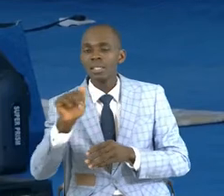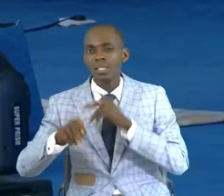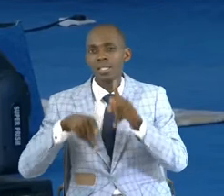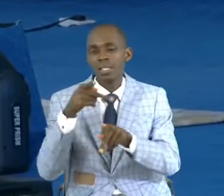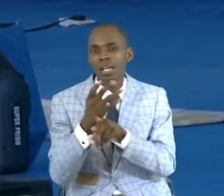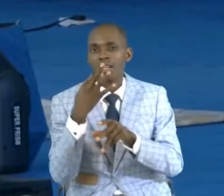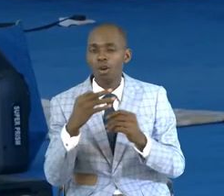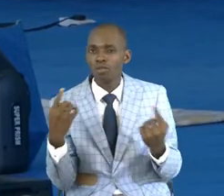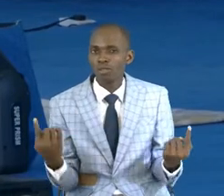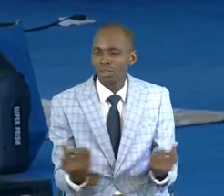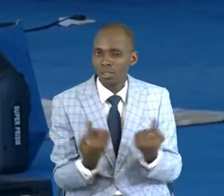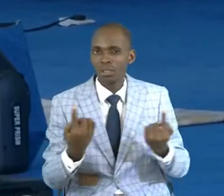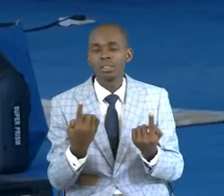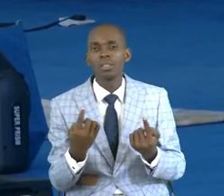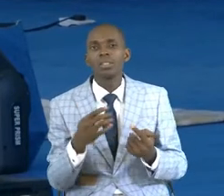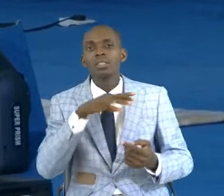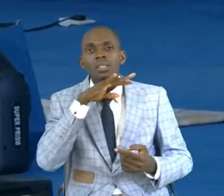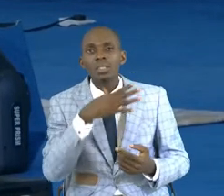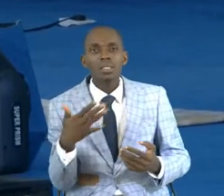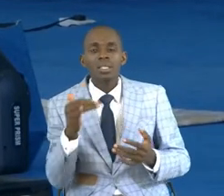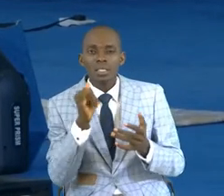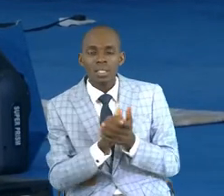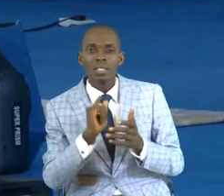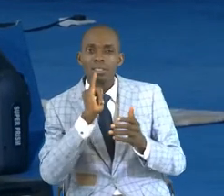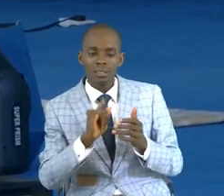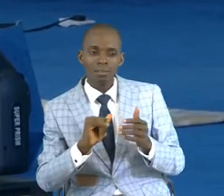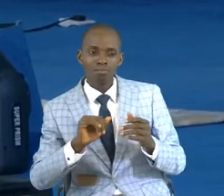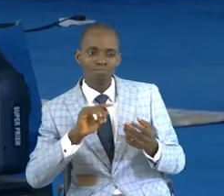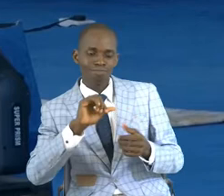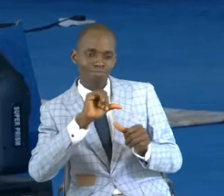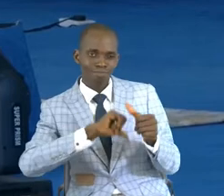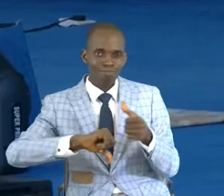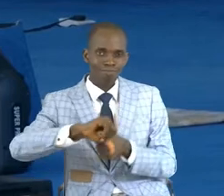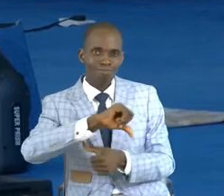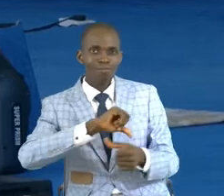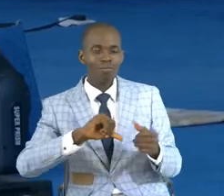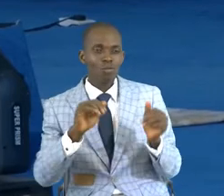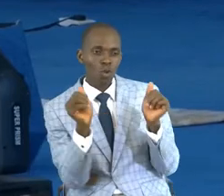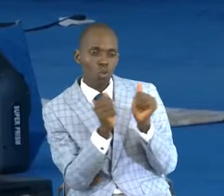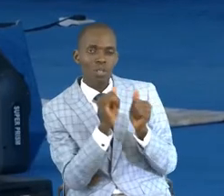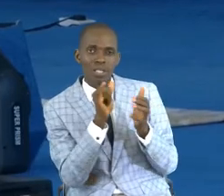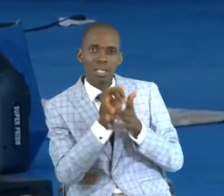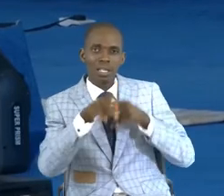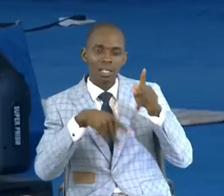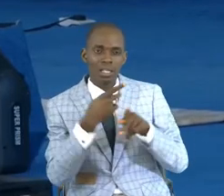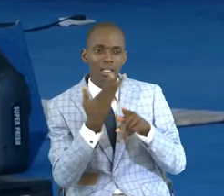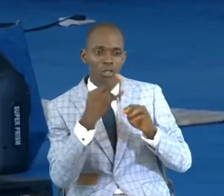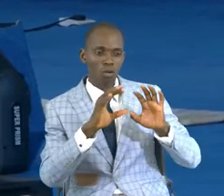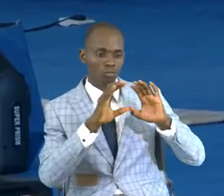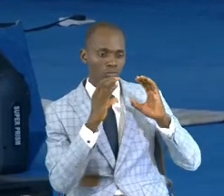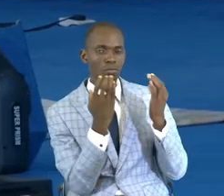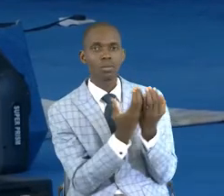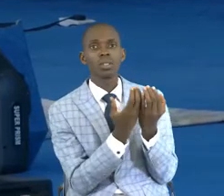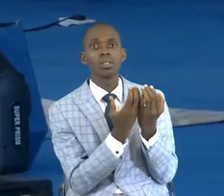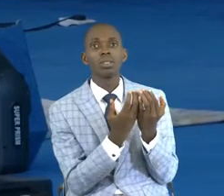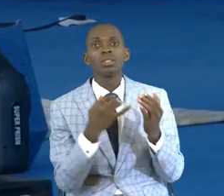transgression that is associated with that kind of community. It will be